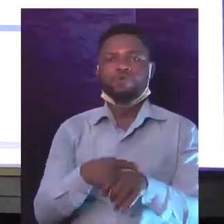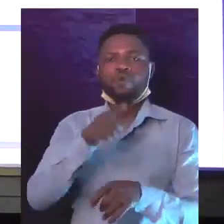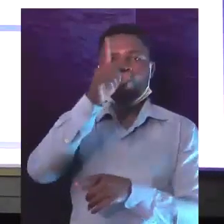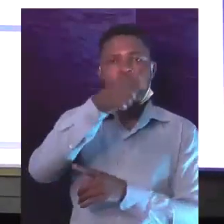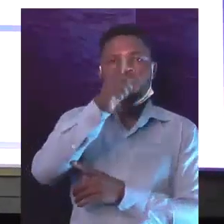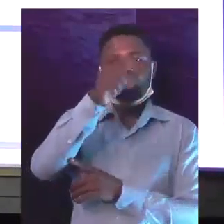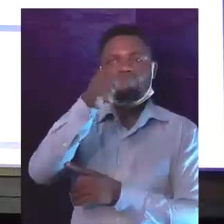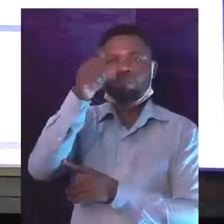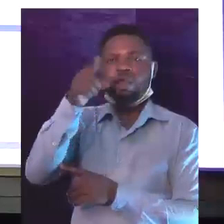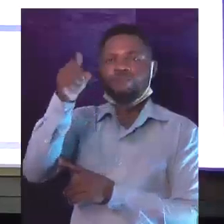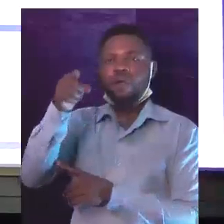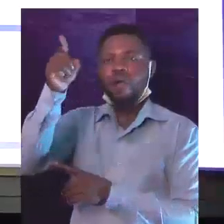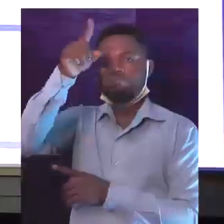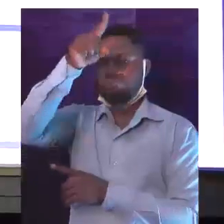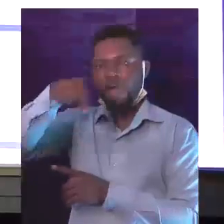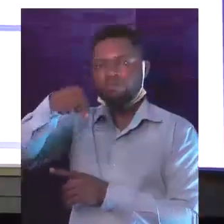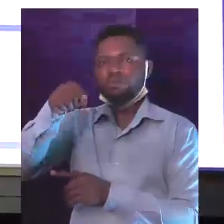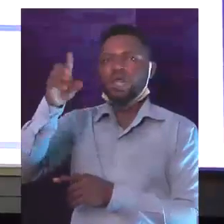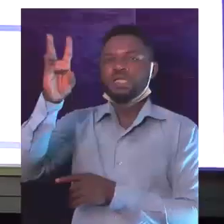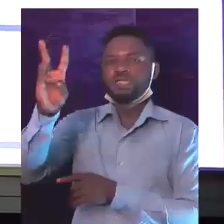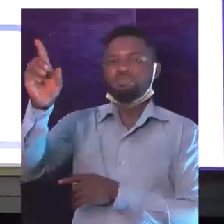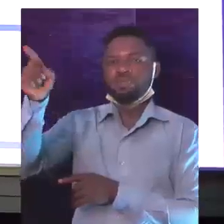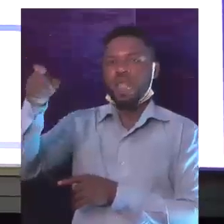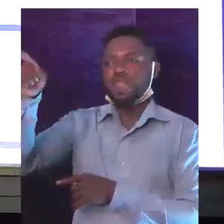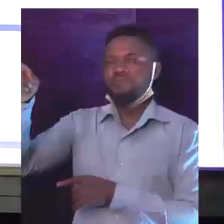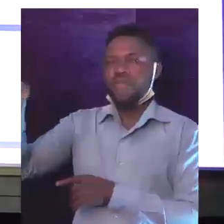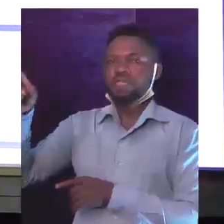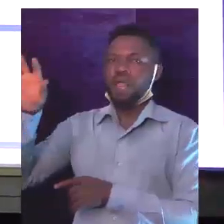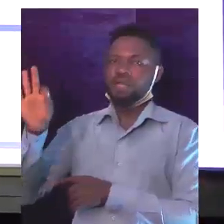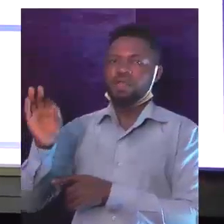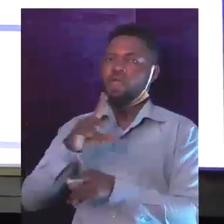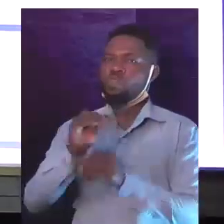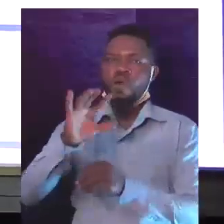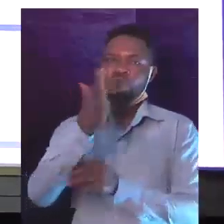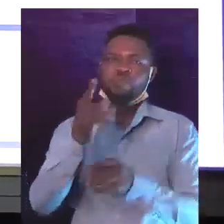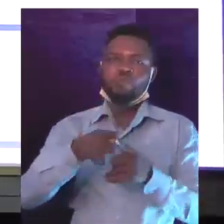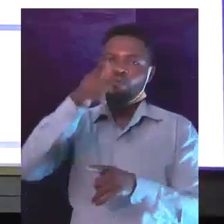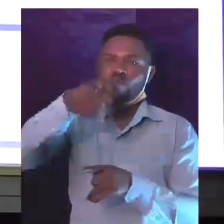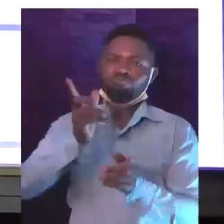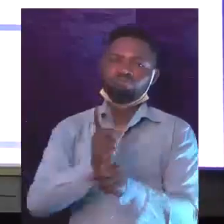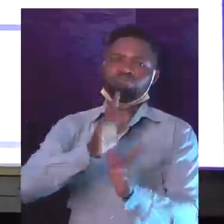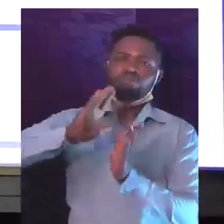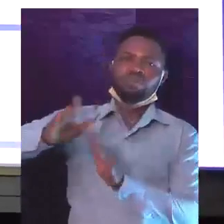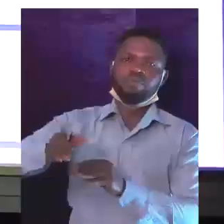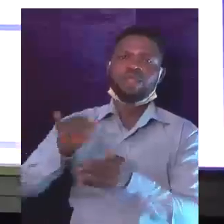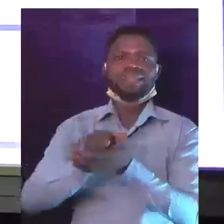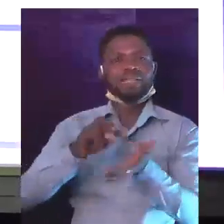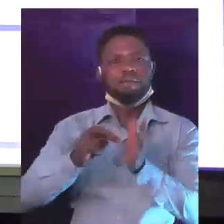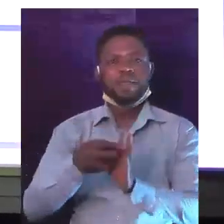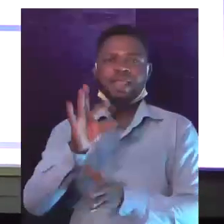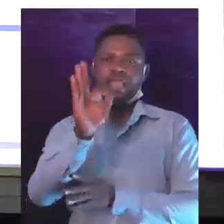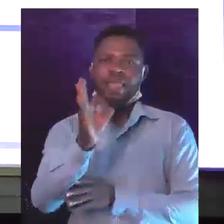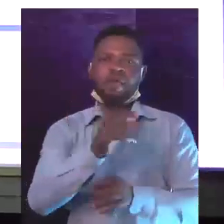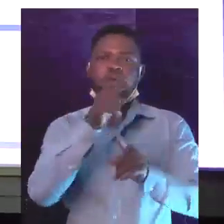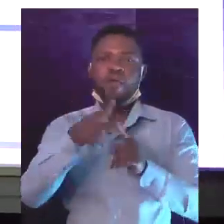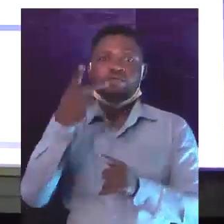5. 6, 7, 8, 9. There is no fifth one that you use to cross. So this essentially means 9. When you